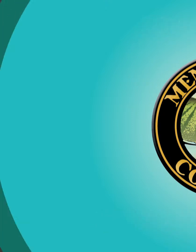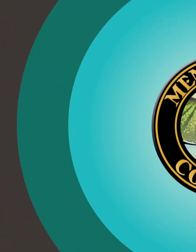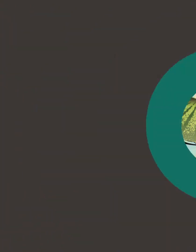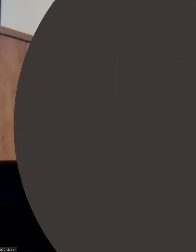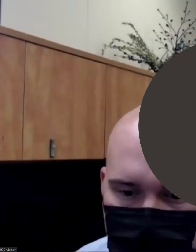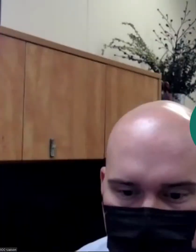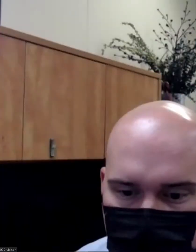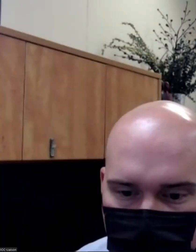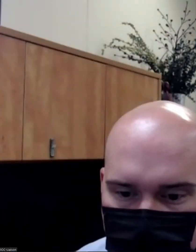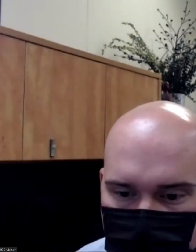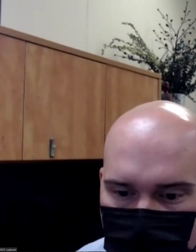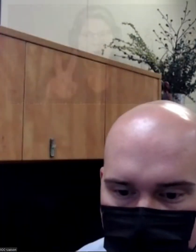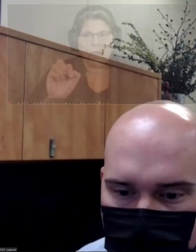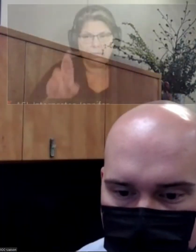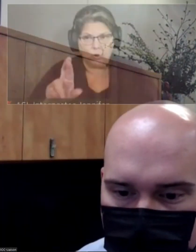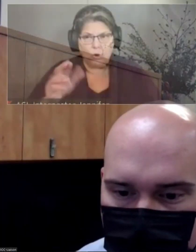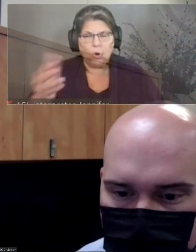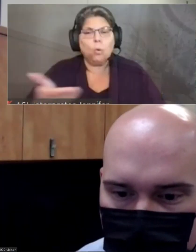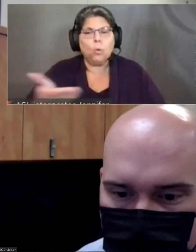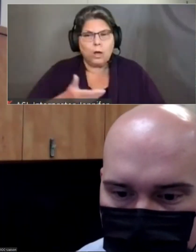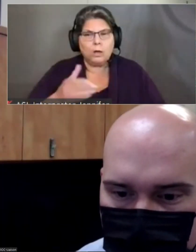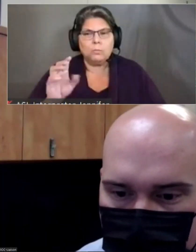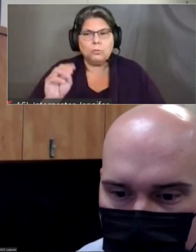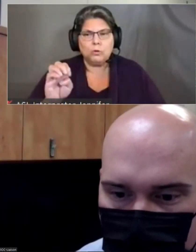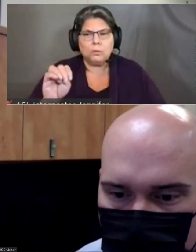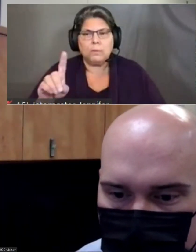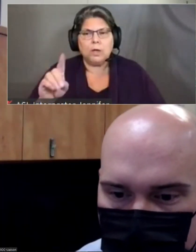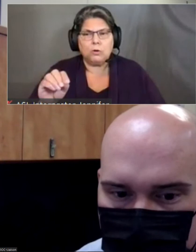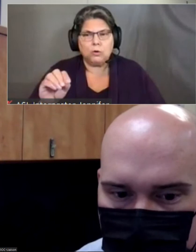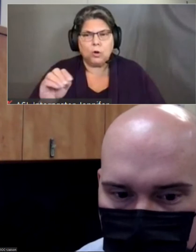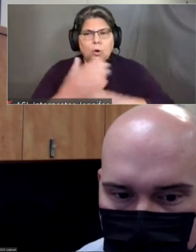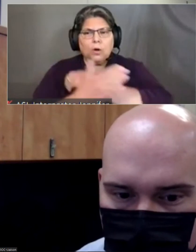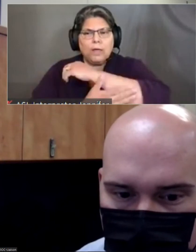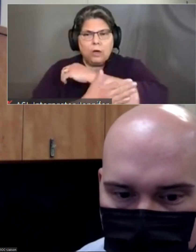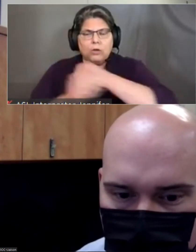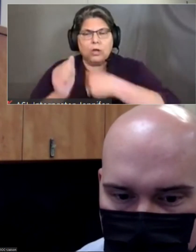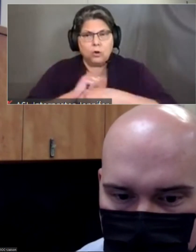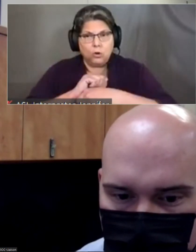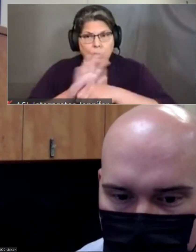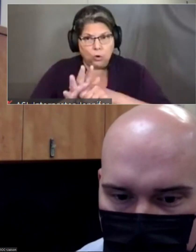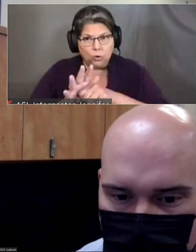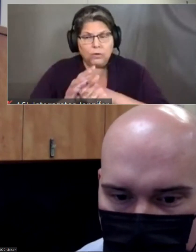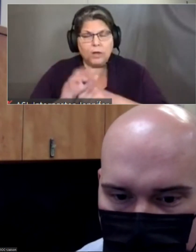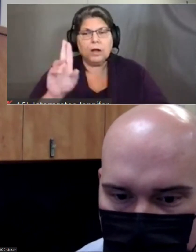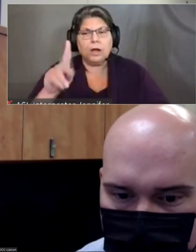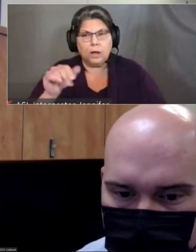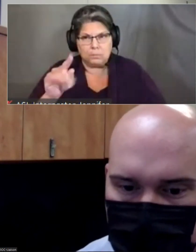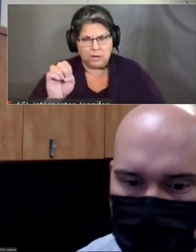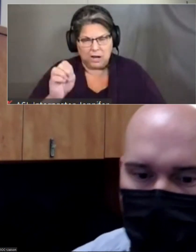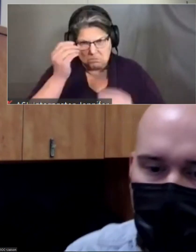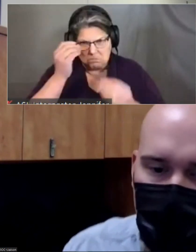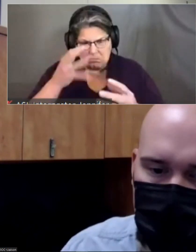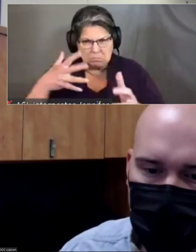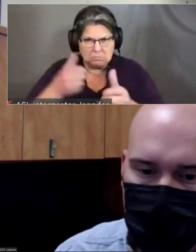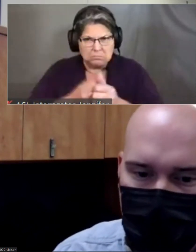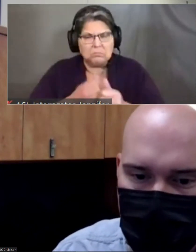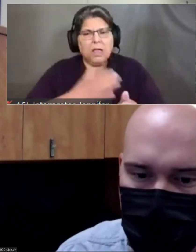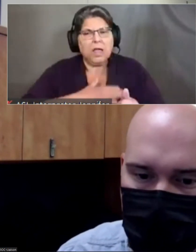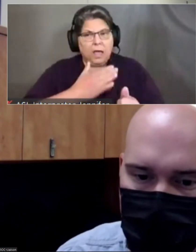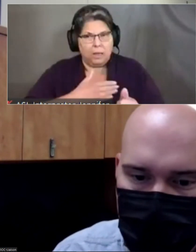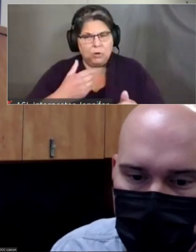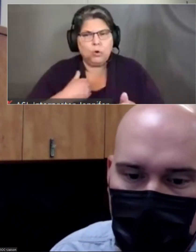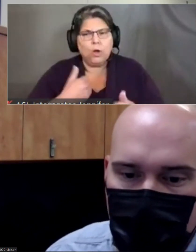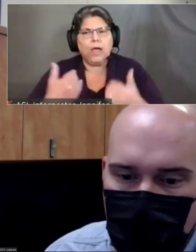And welcome to the Mendocino County COVID-19 update. Today, we are pleased to be joined by Mendocino County Health Officer, Dr.